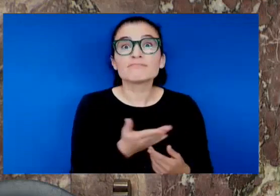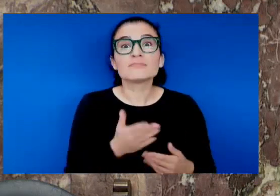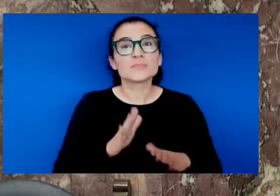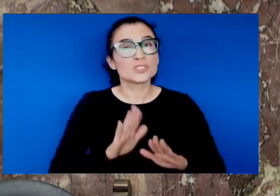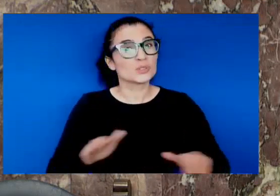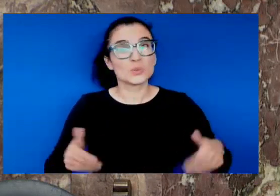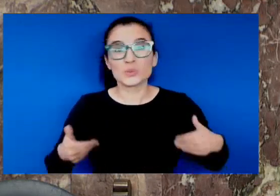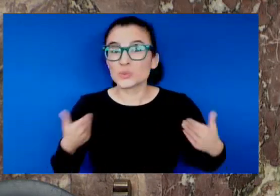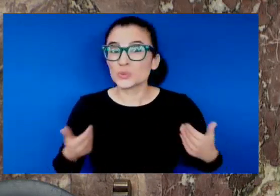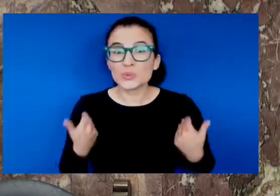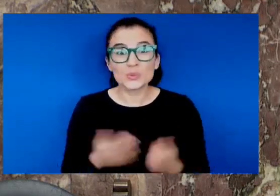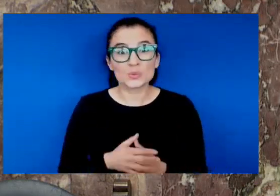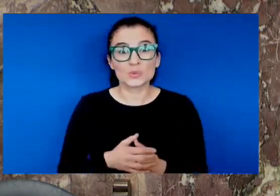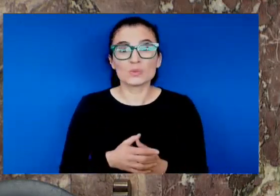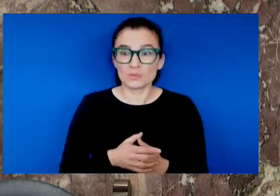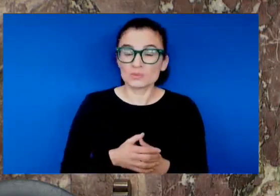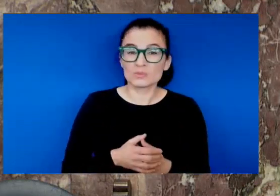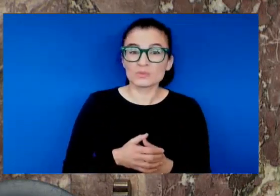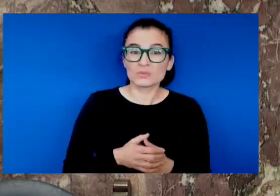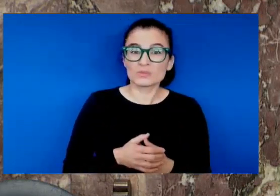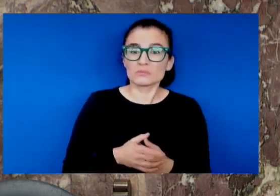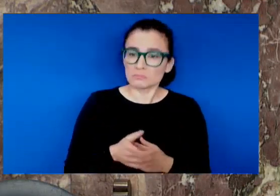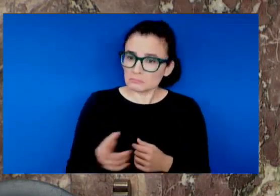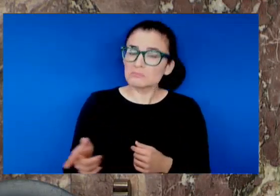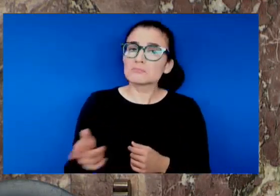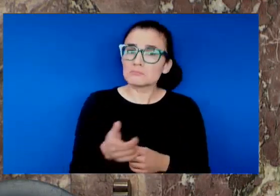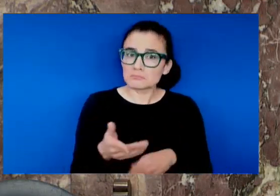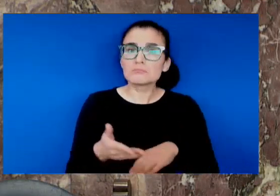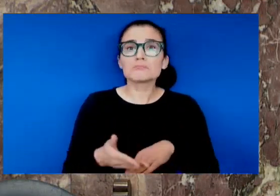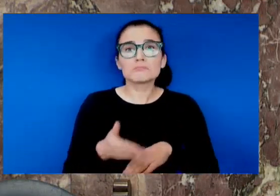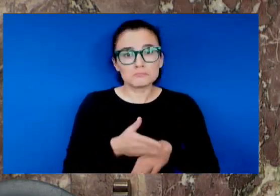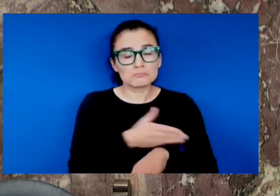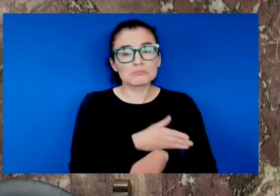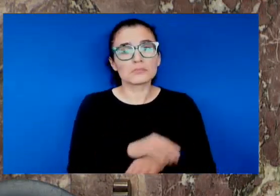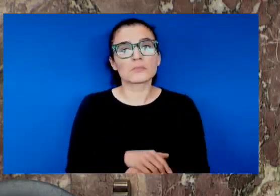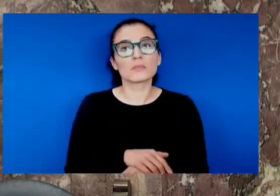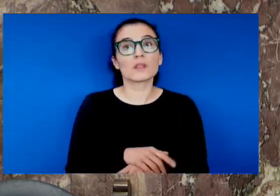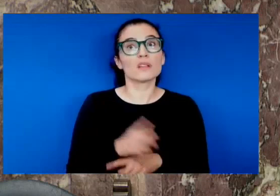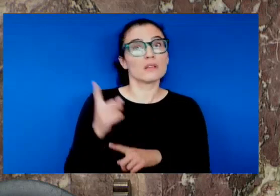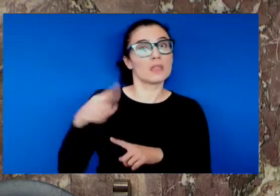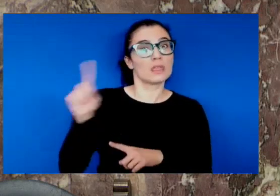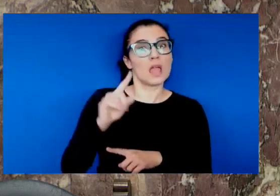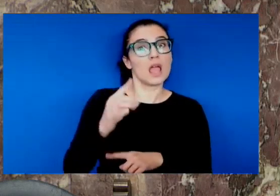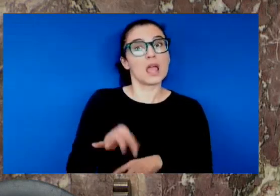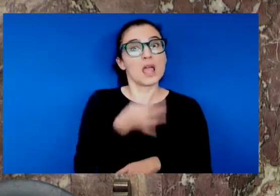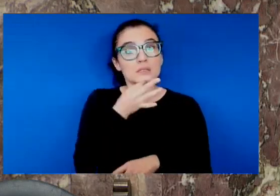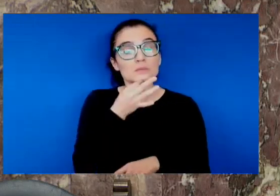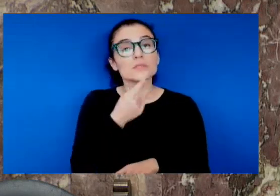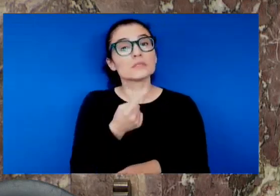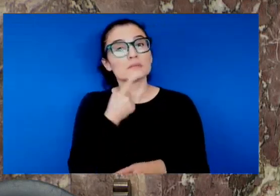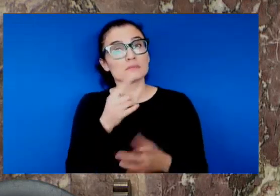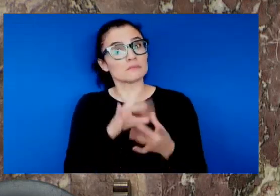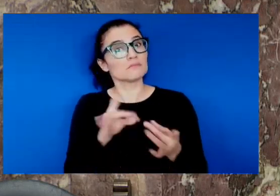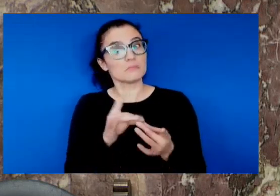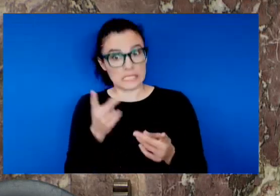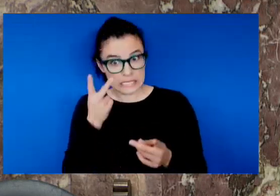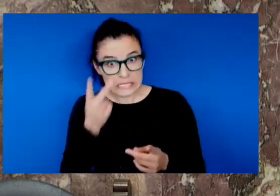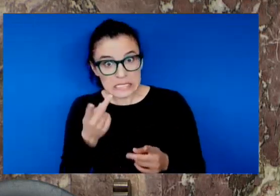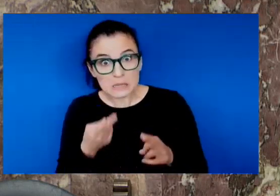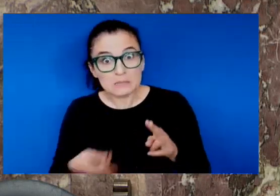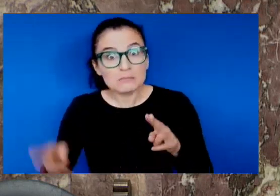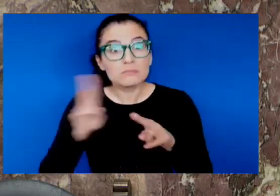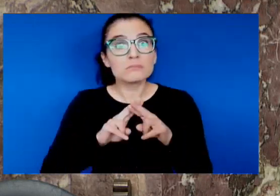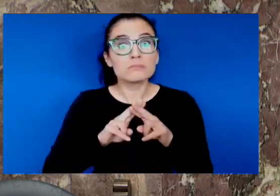from experts that indicate that we are not seeing an increase in opioid use disorder amongst children and